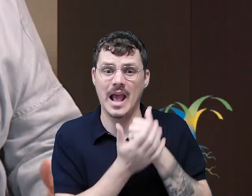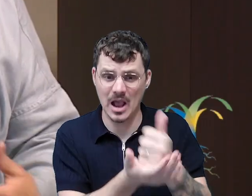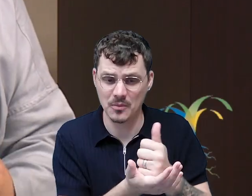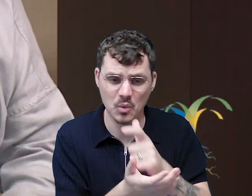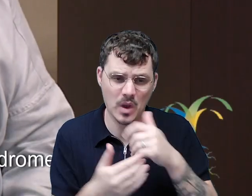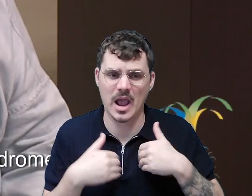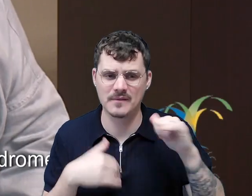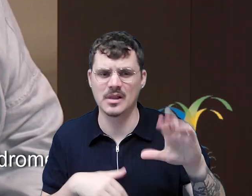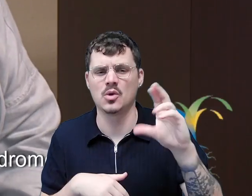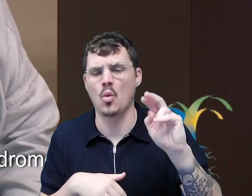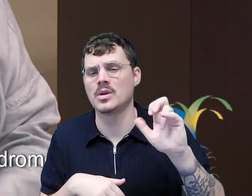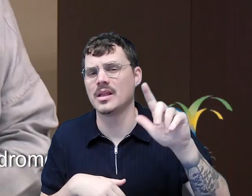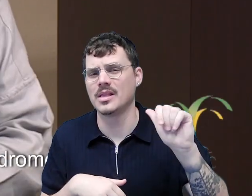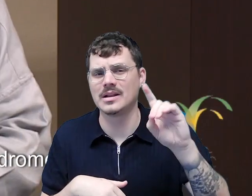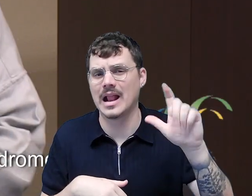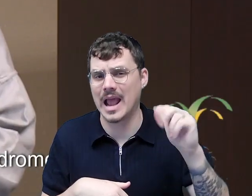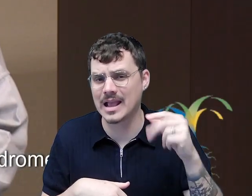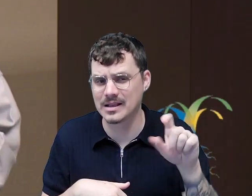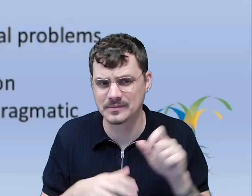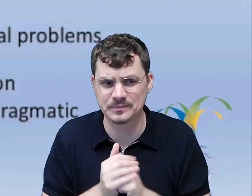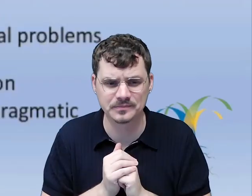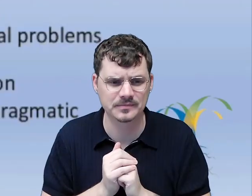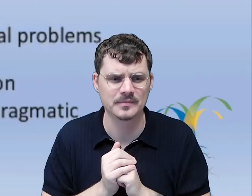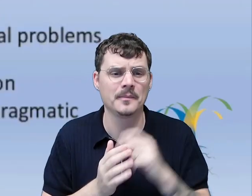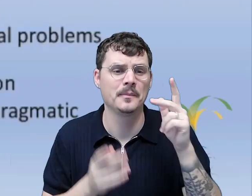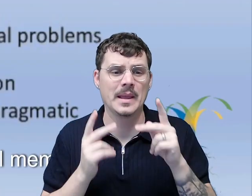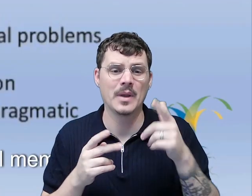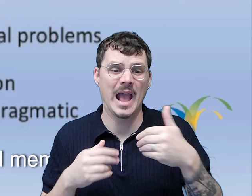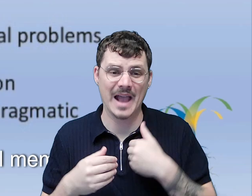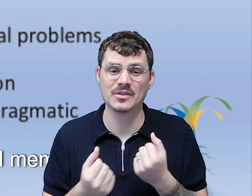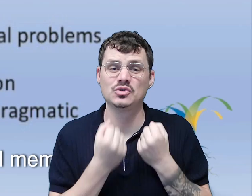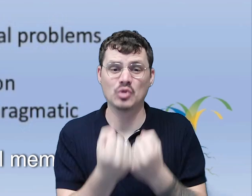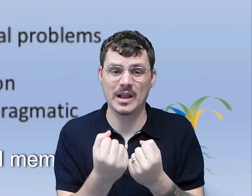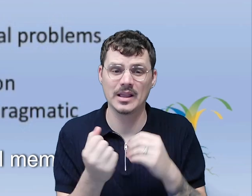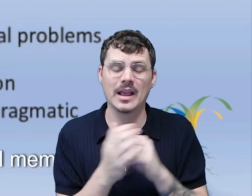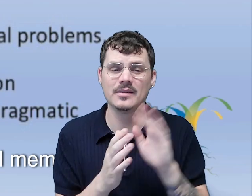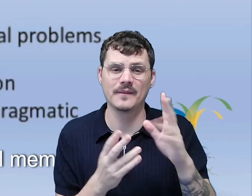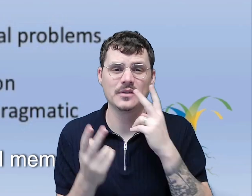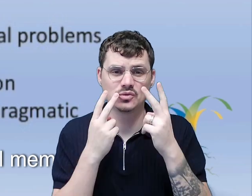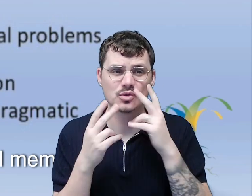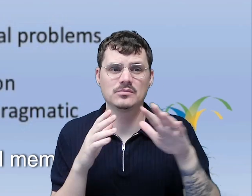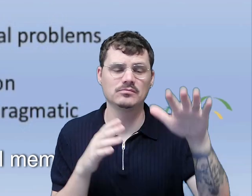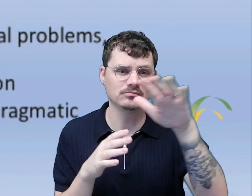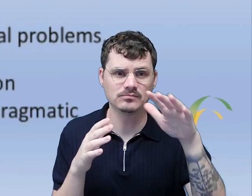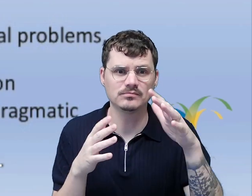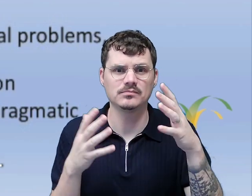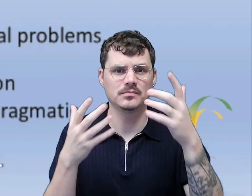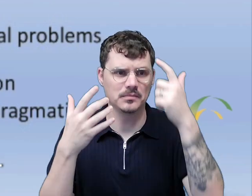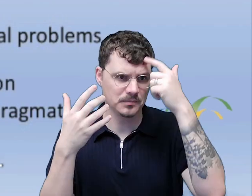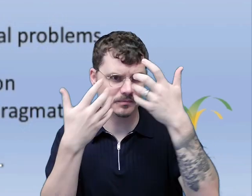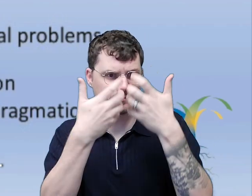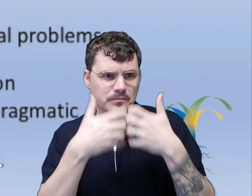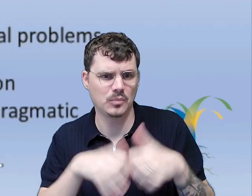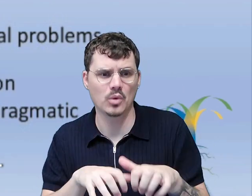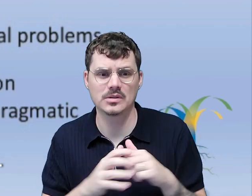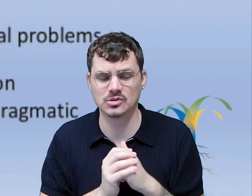helping people with Cornelia de Lange syndrome? People have strength in visual spatial memory and